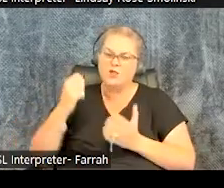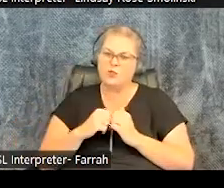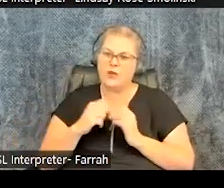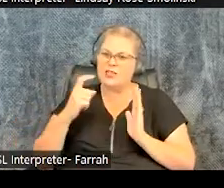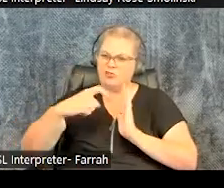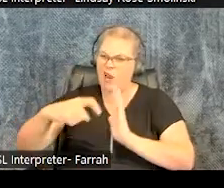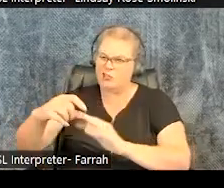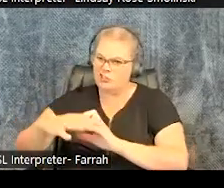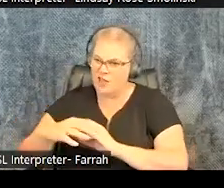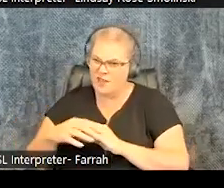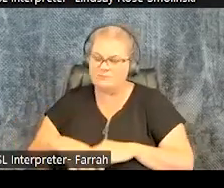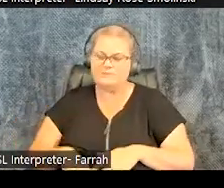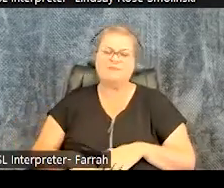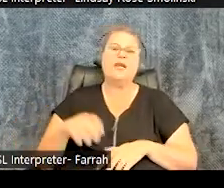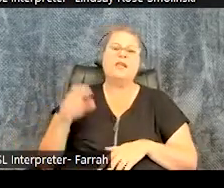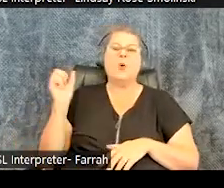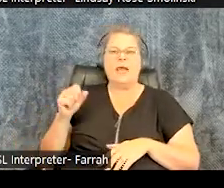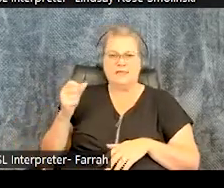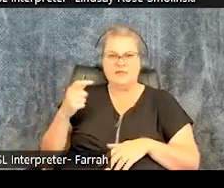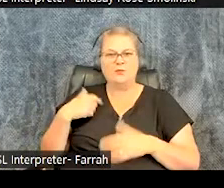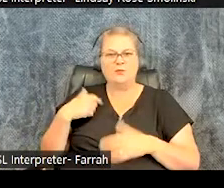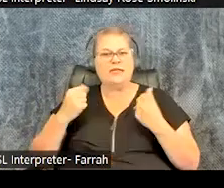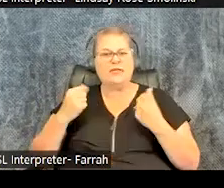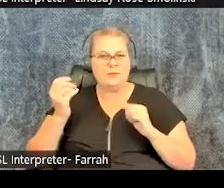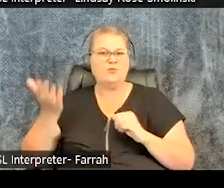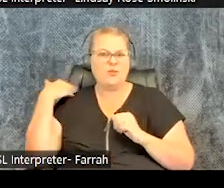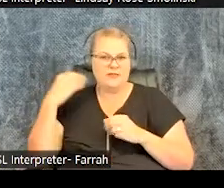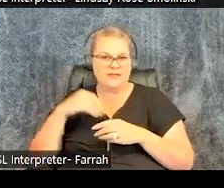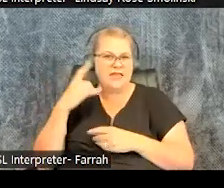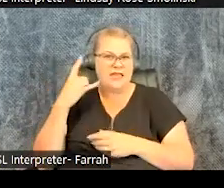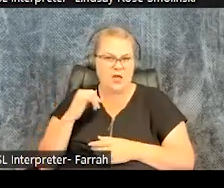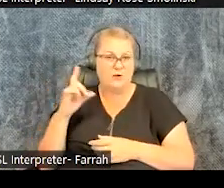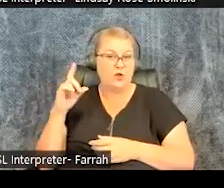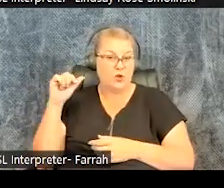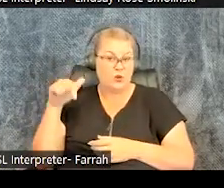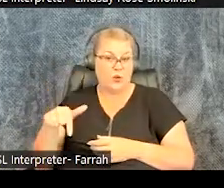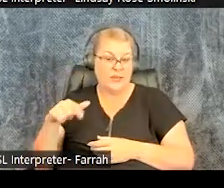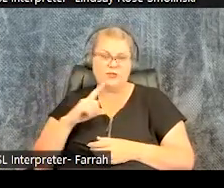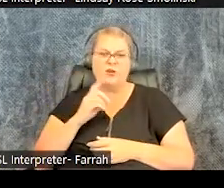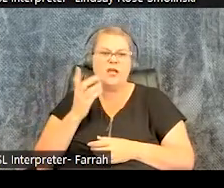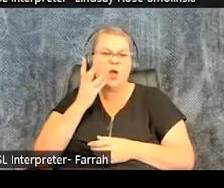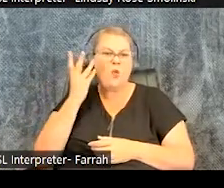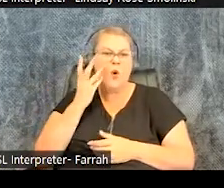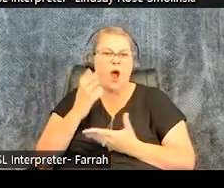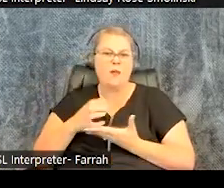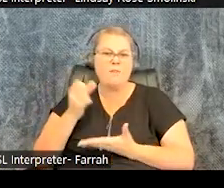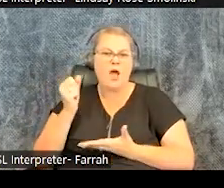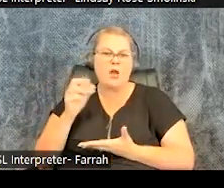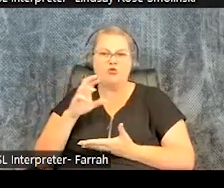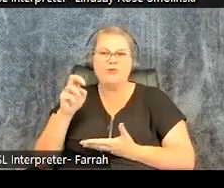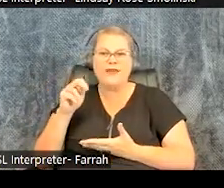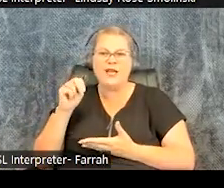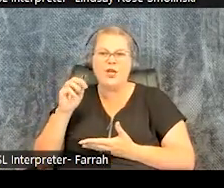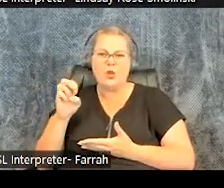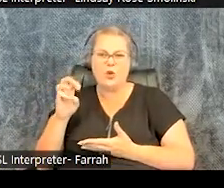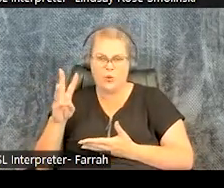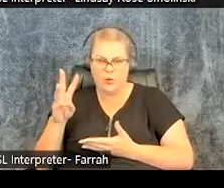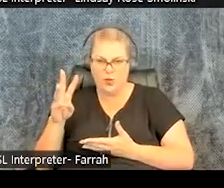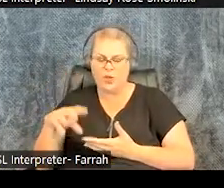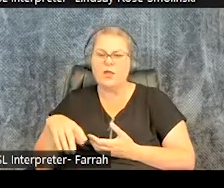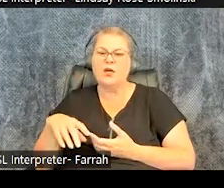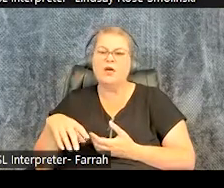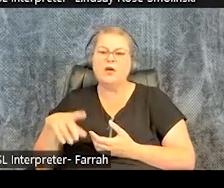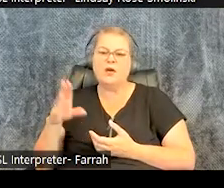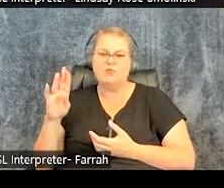So yes, there's been attempts in California previously to do this. In fact, Wine Bottle Renew, Bruce Stevens is actually is part of the Conscious